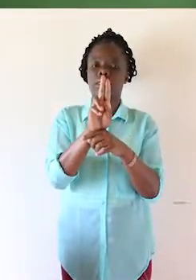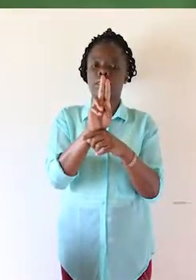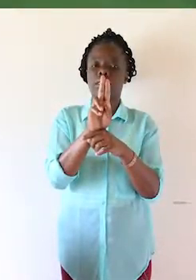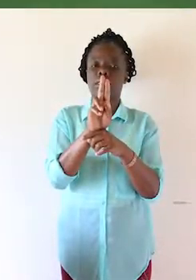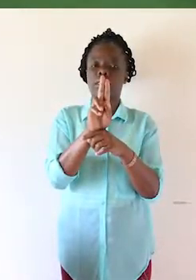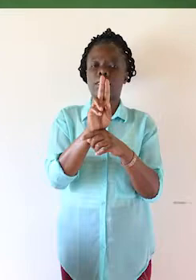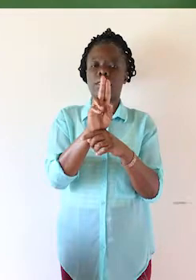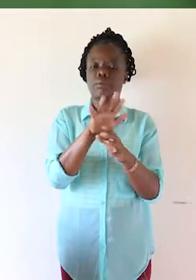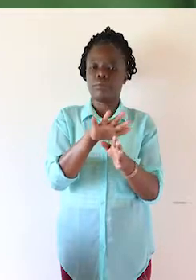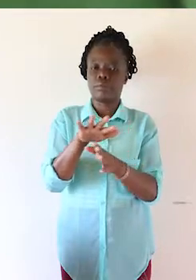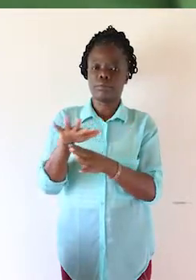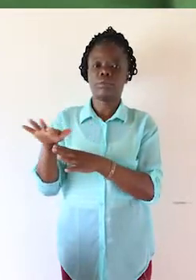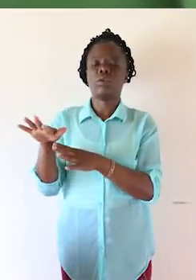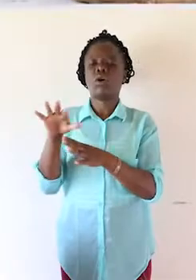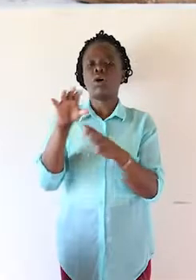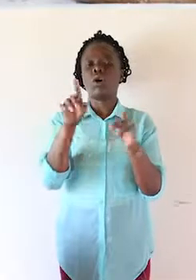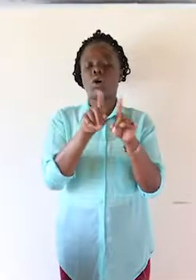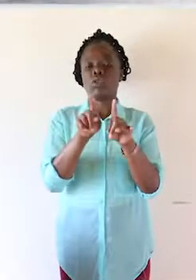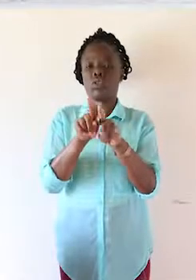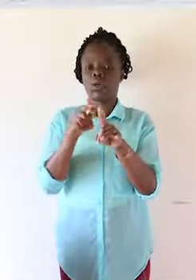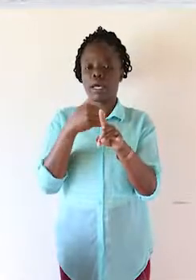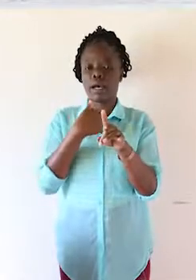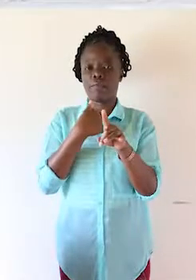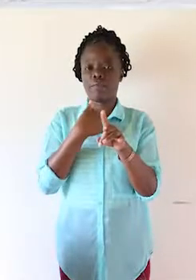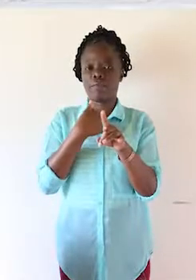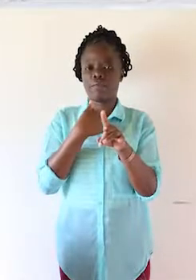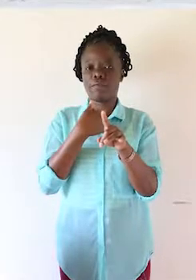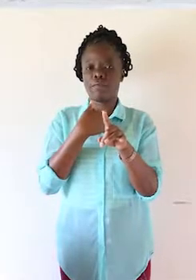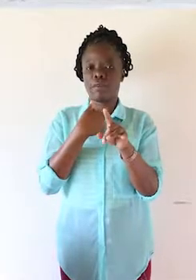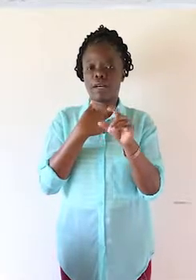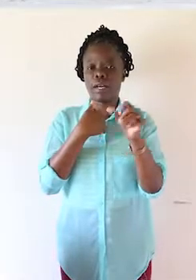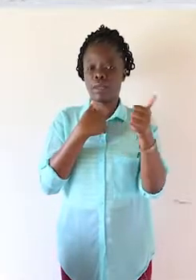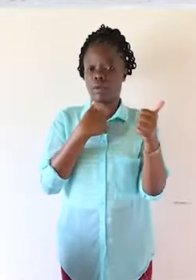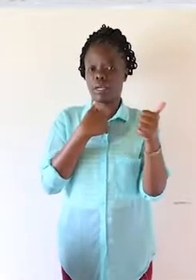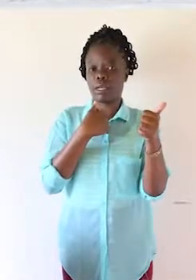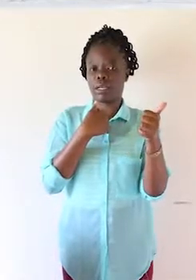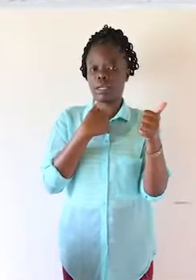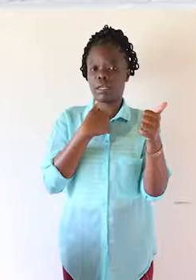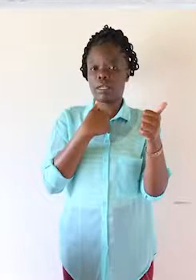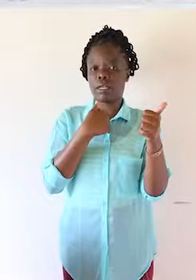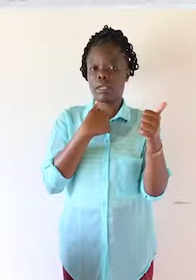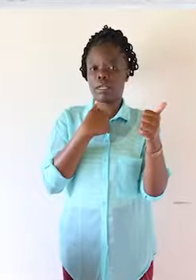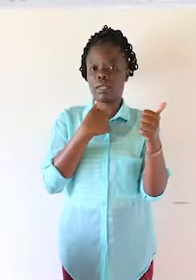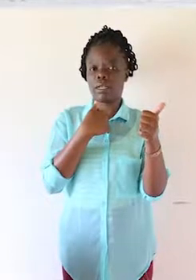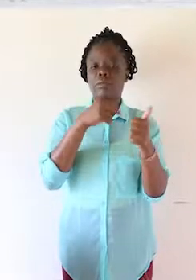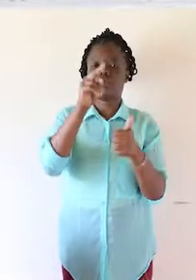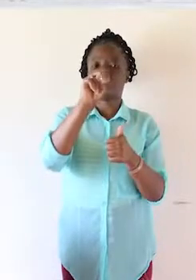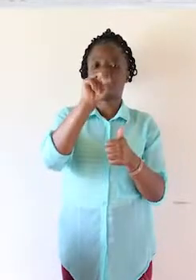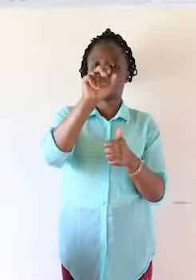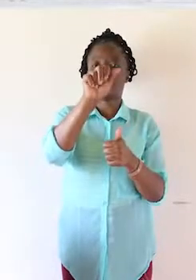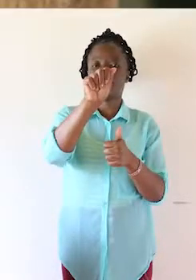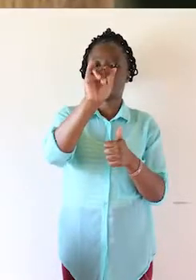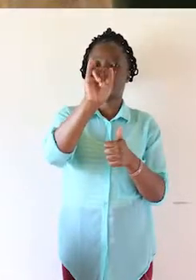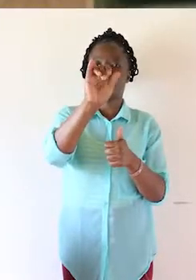you use it. That is good. We also have nails here. We have nails. So these ones are nails. The